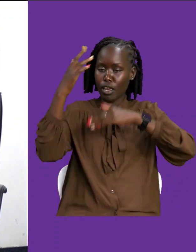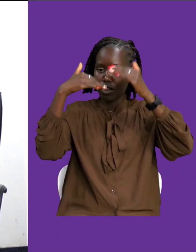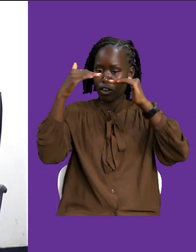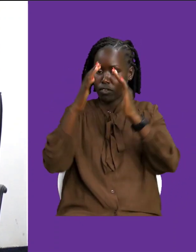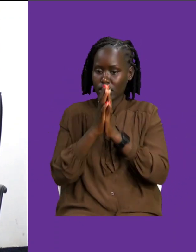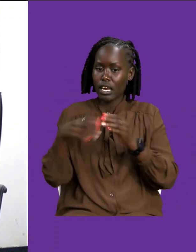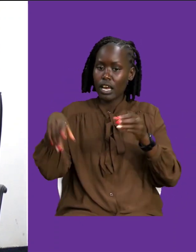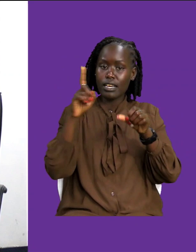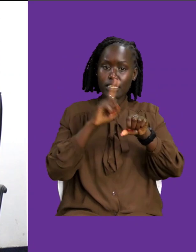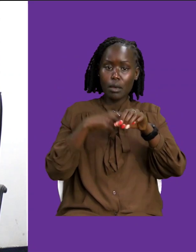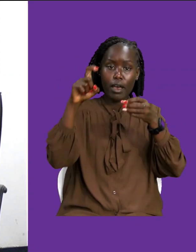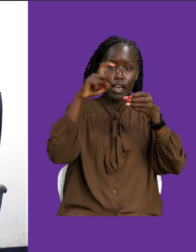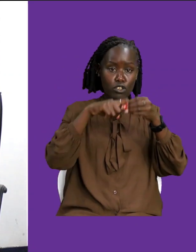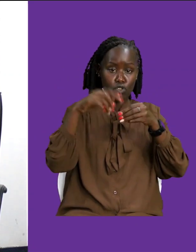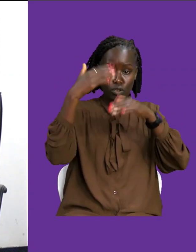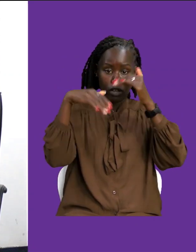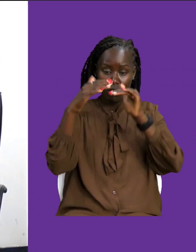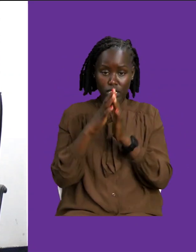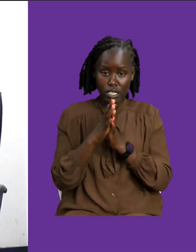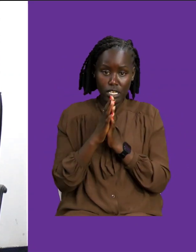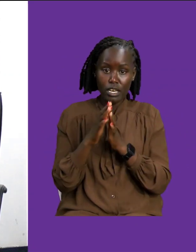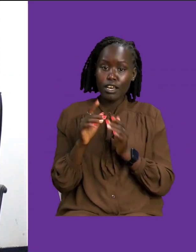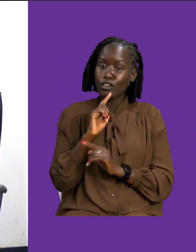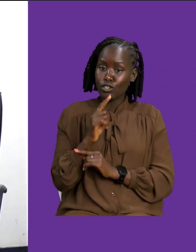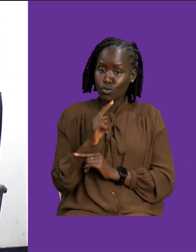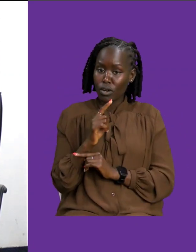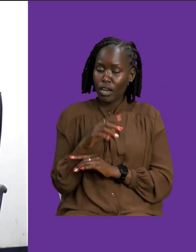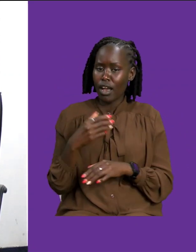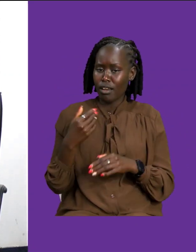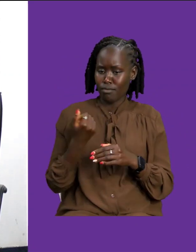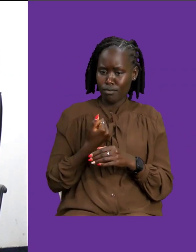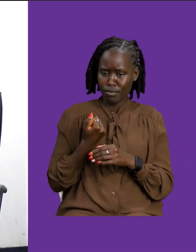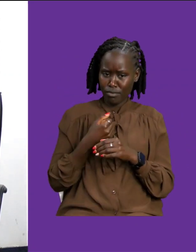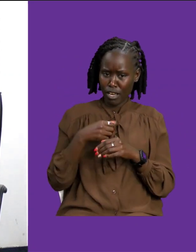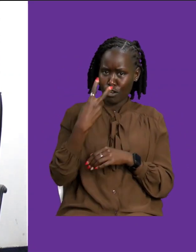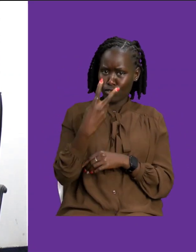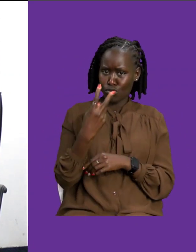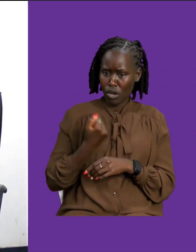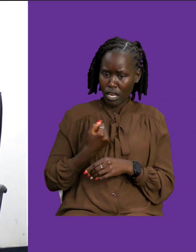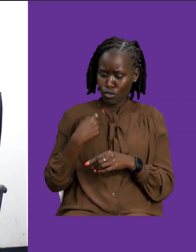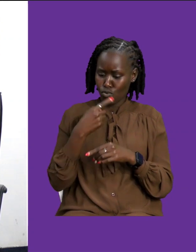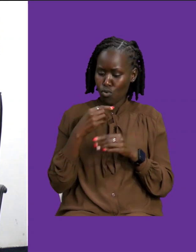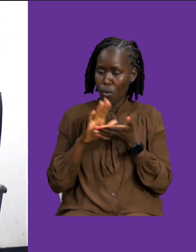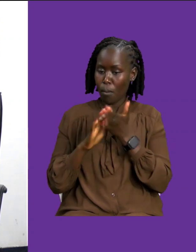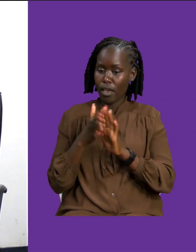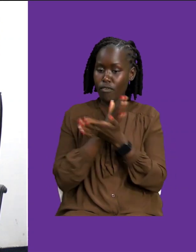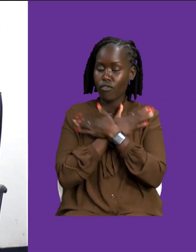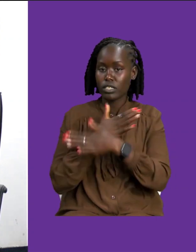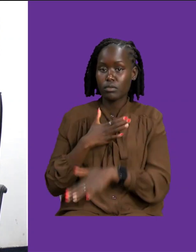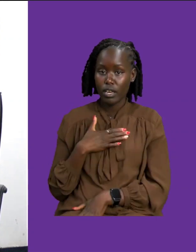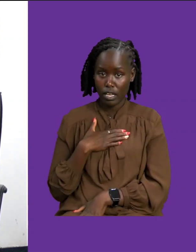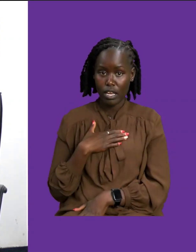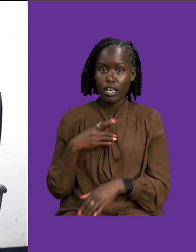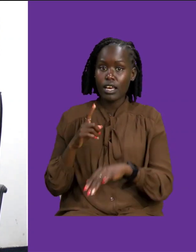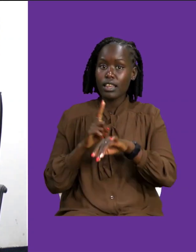So when I got to campus, sure enough, I was approached by these two ladies who quickly became my friends. Then